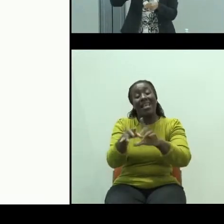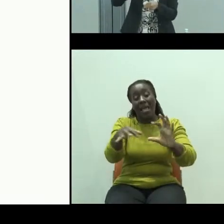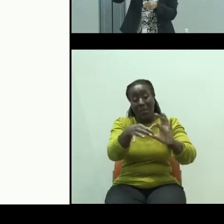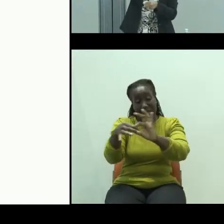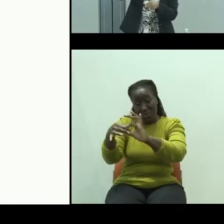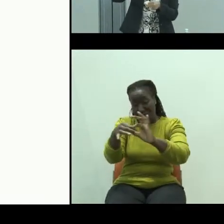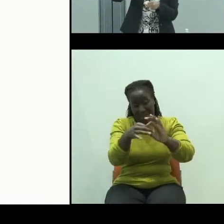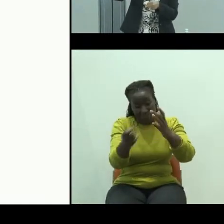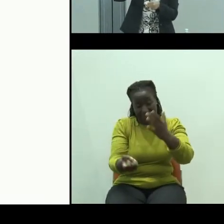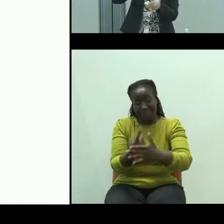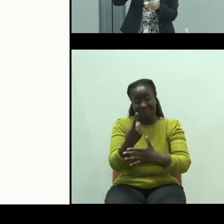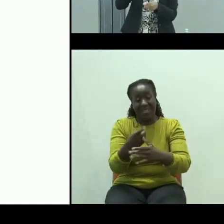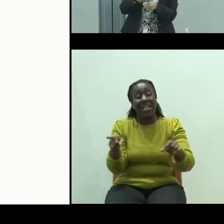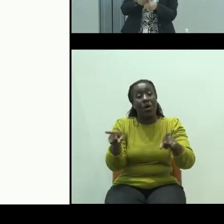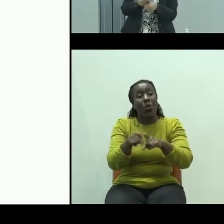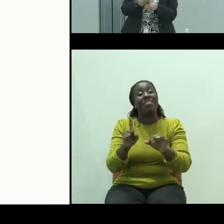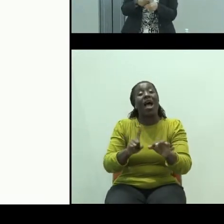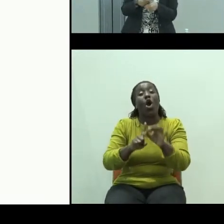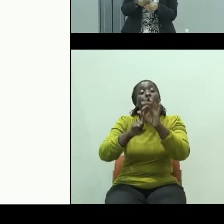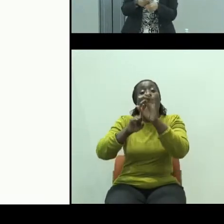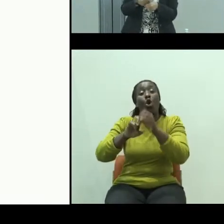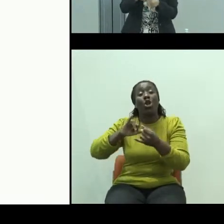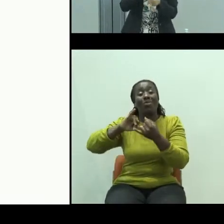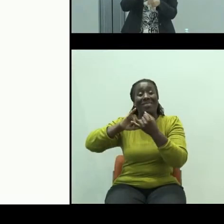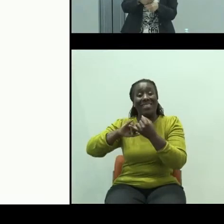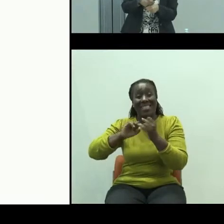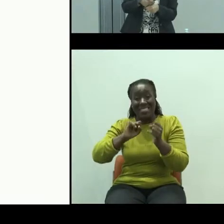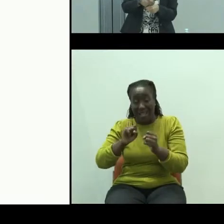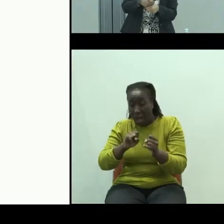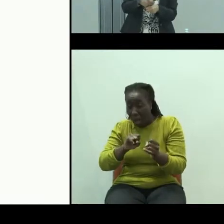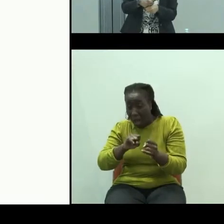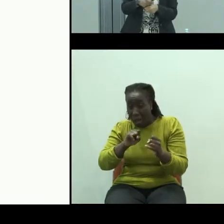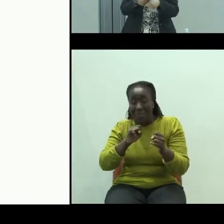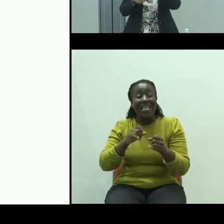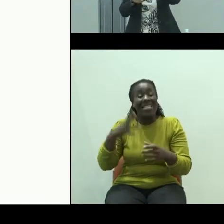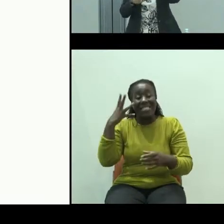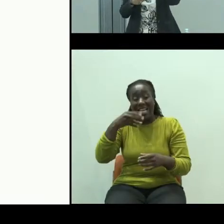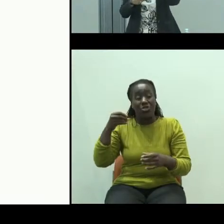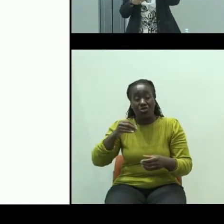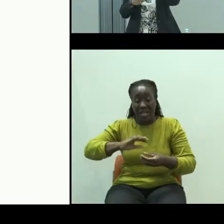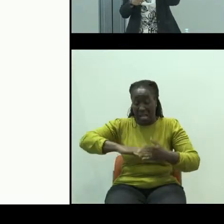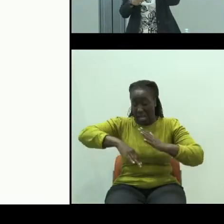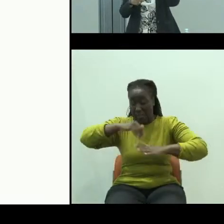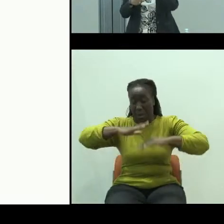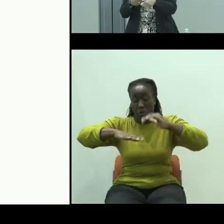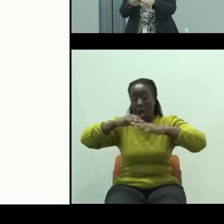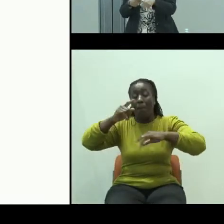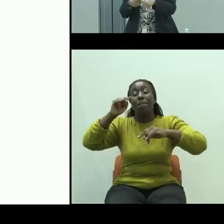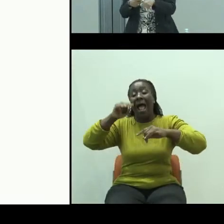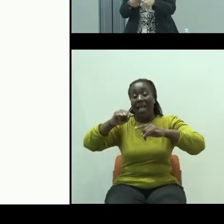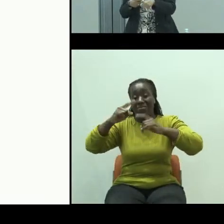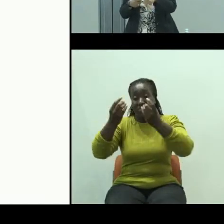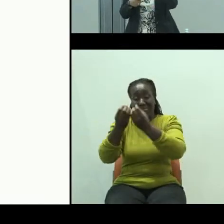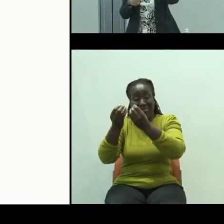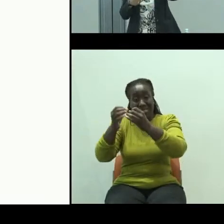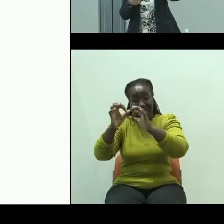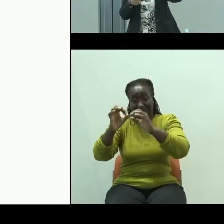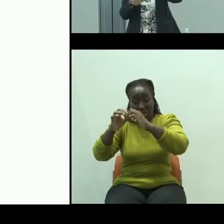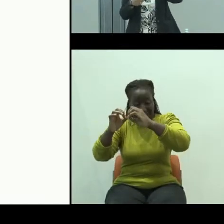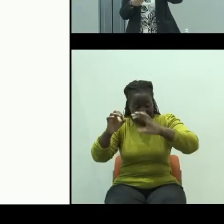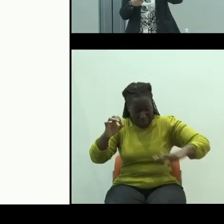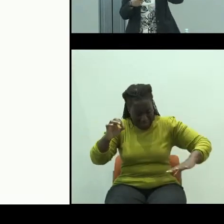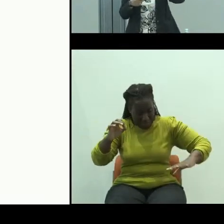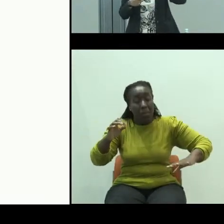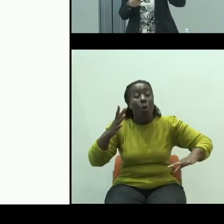where as that quorum sensing molecule is built up, the regulatory protein is displaced, but this time when it comes off